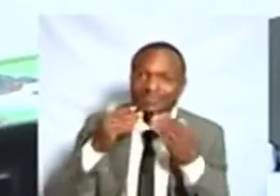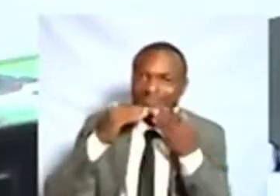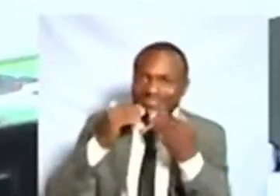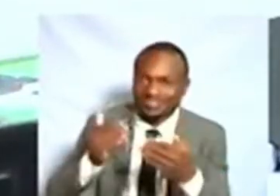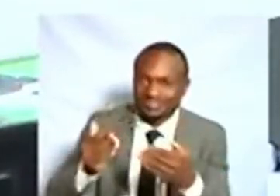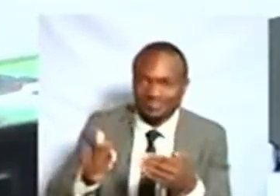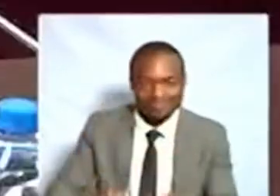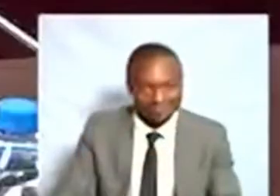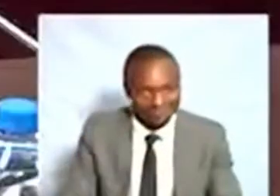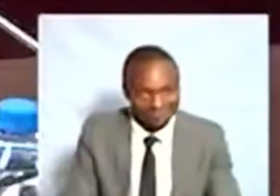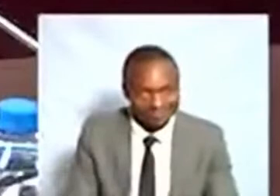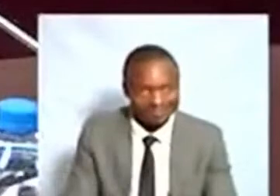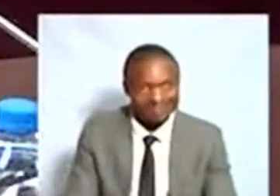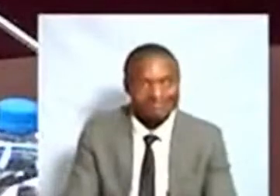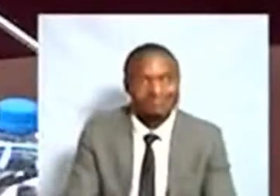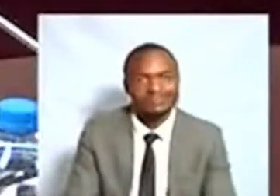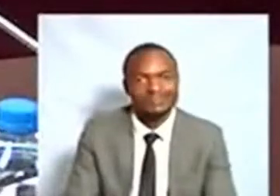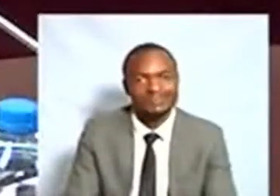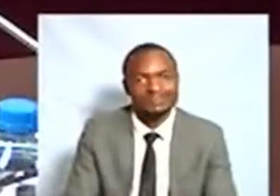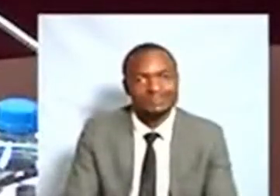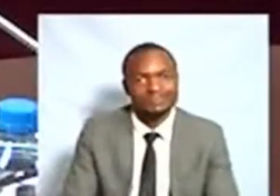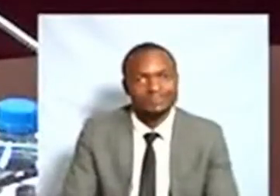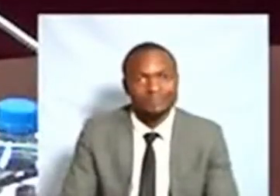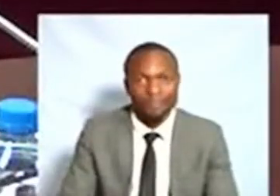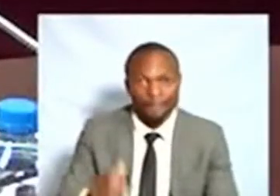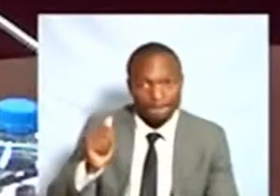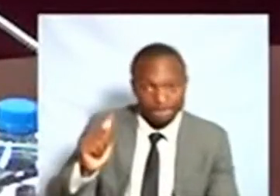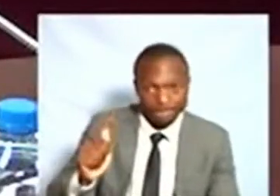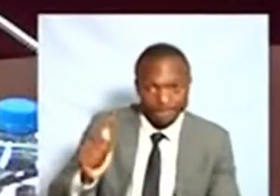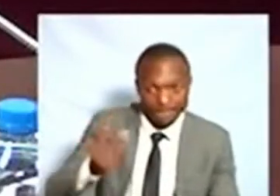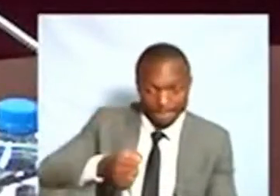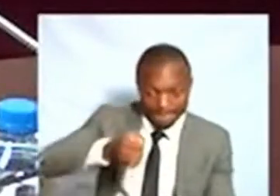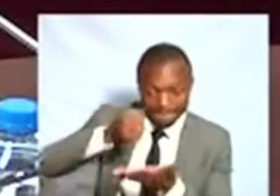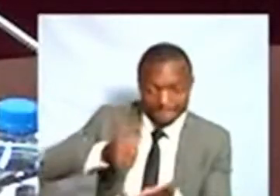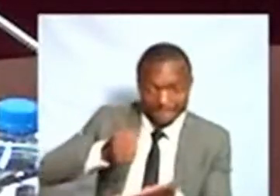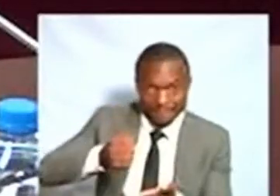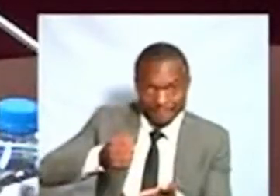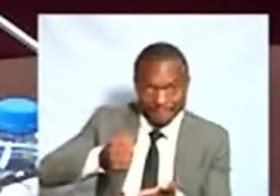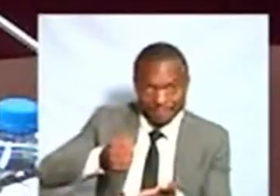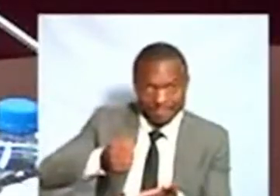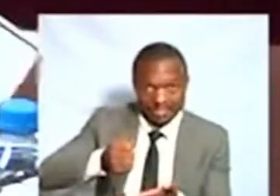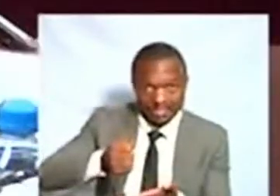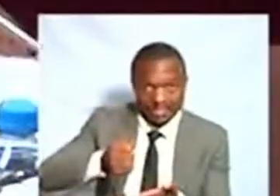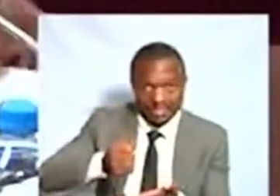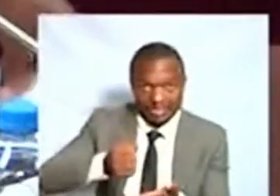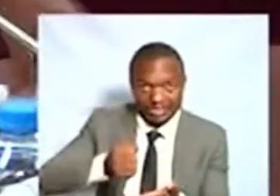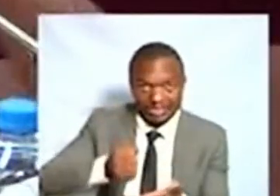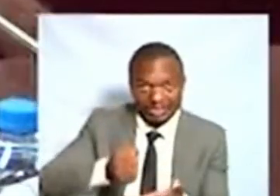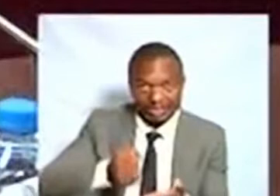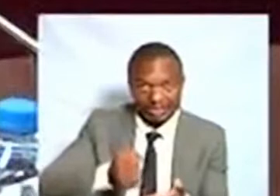much. So A, that is budget and income.